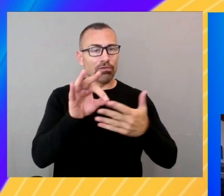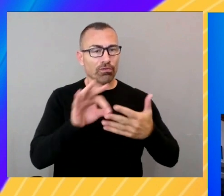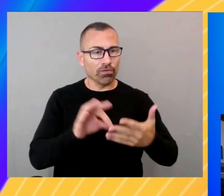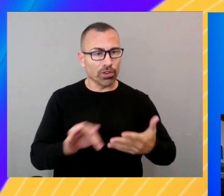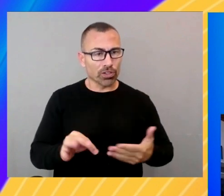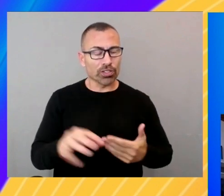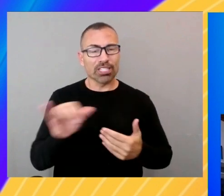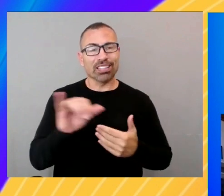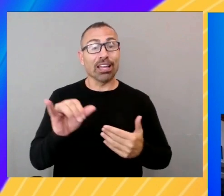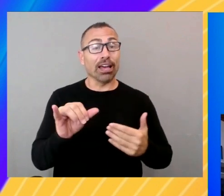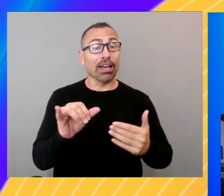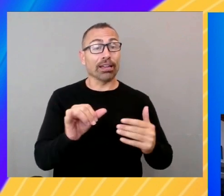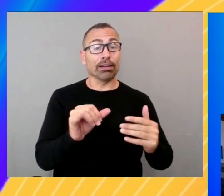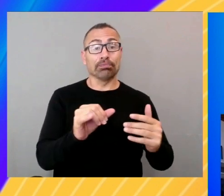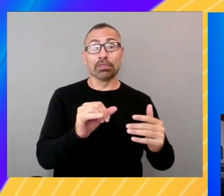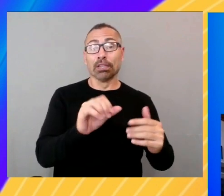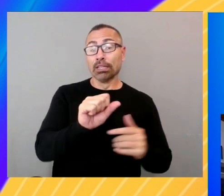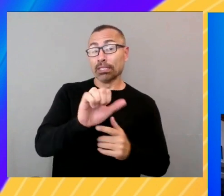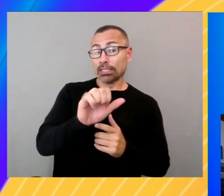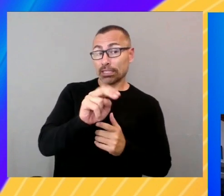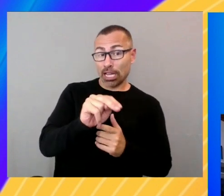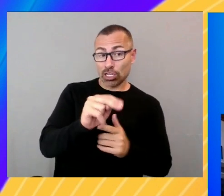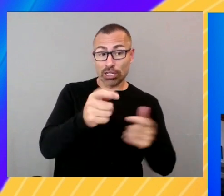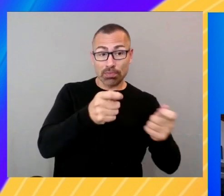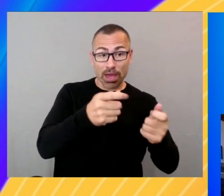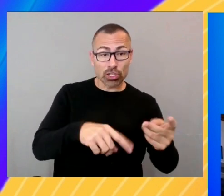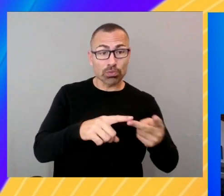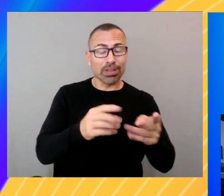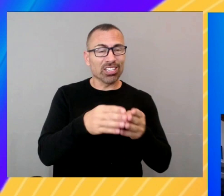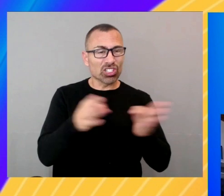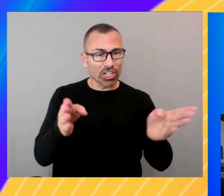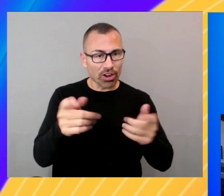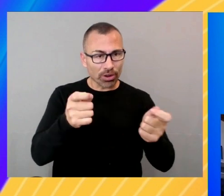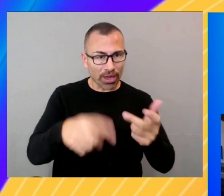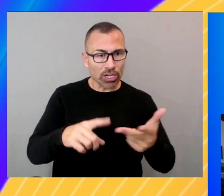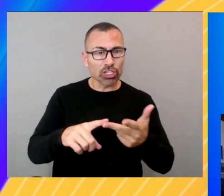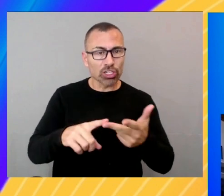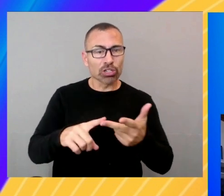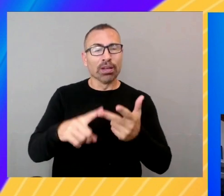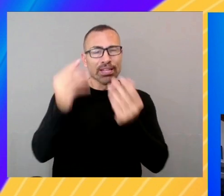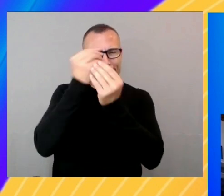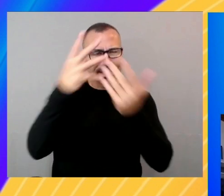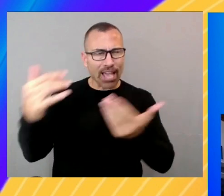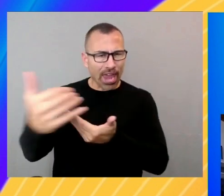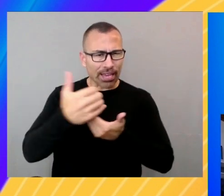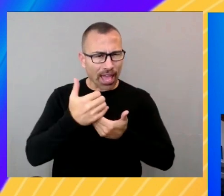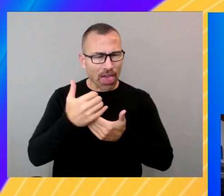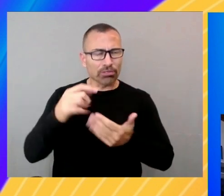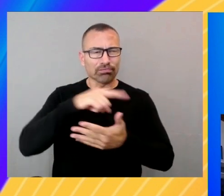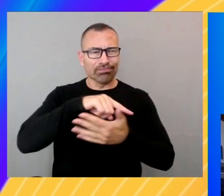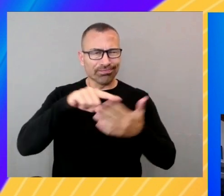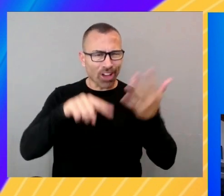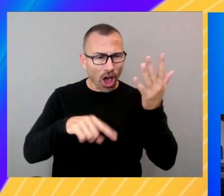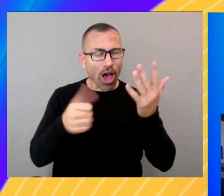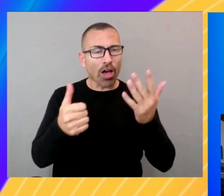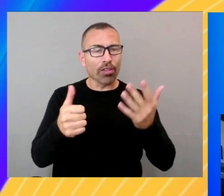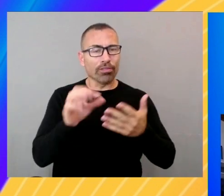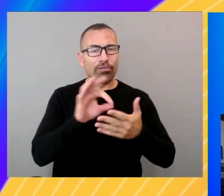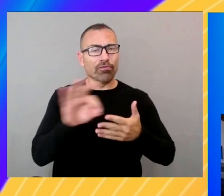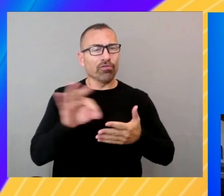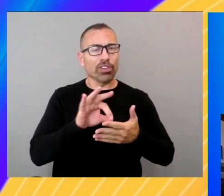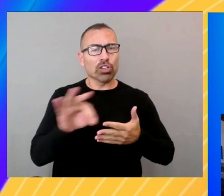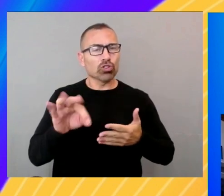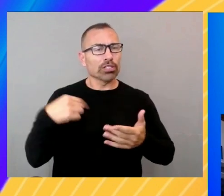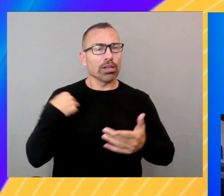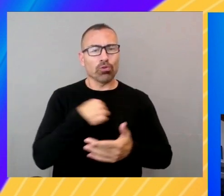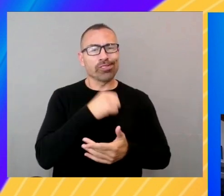management, just generic remote management, inventory data gathering. So there's a lot of other features that we won't necessarily focus on today. We'll be